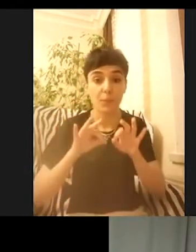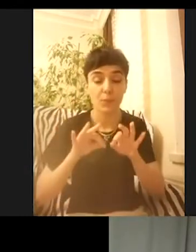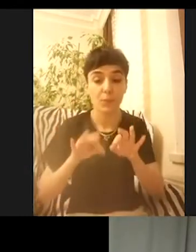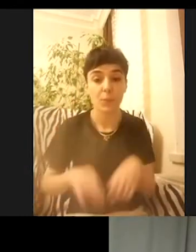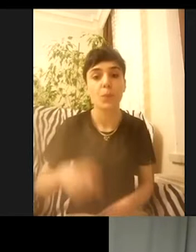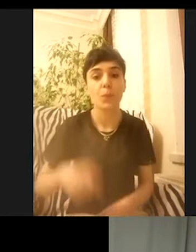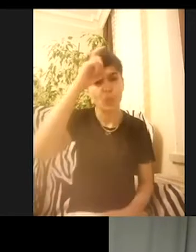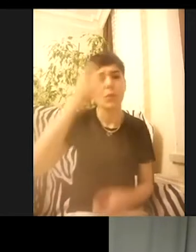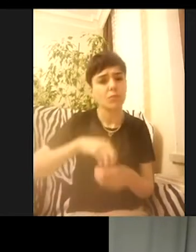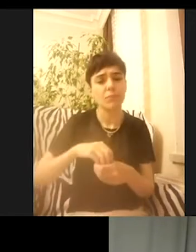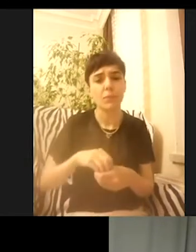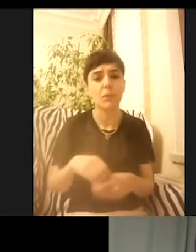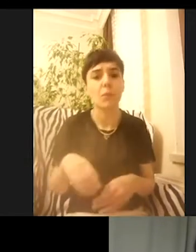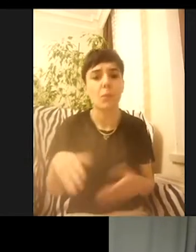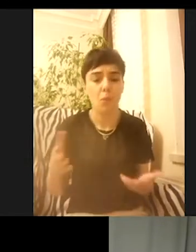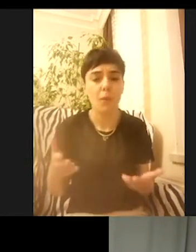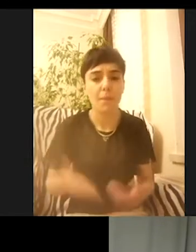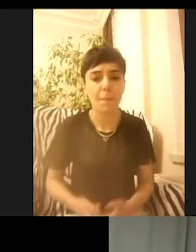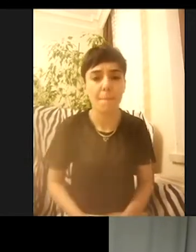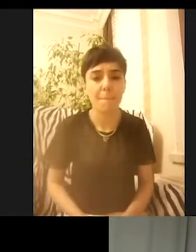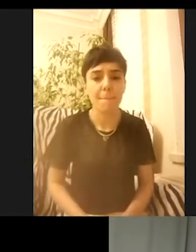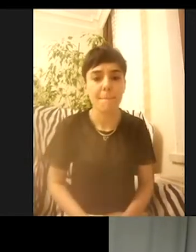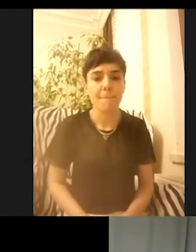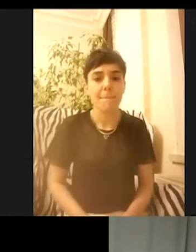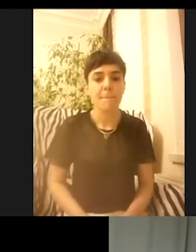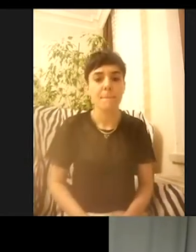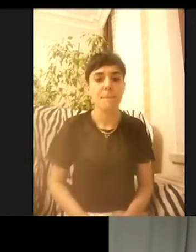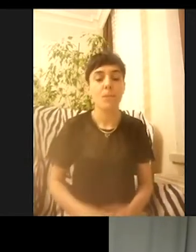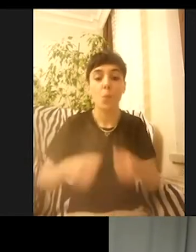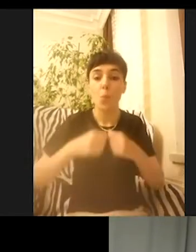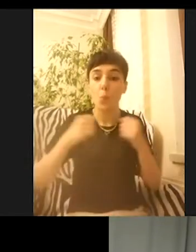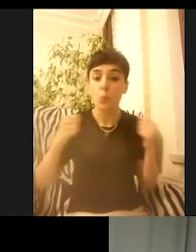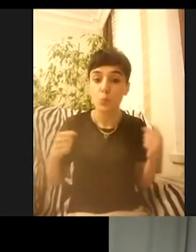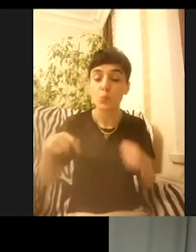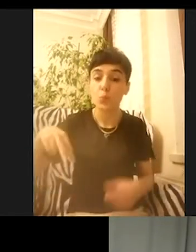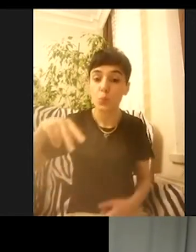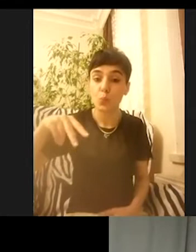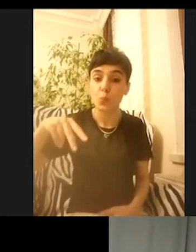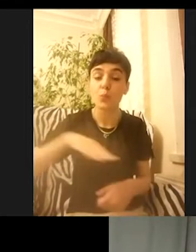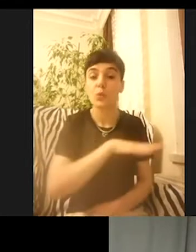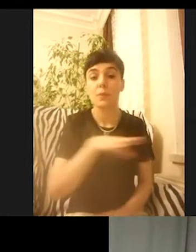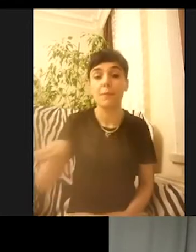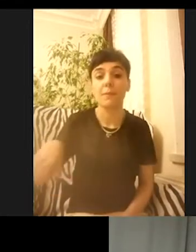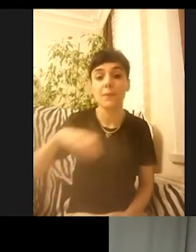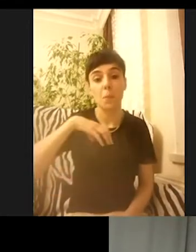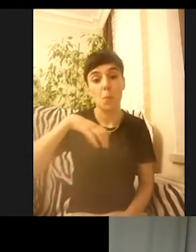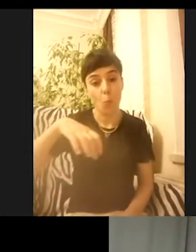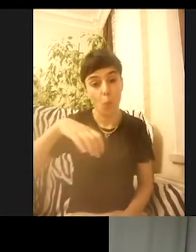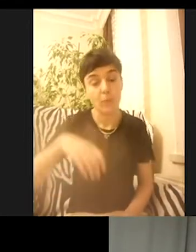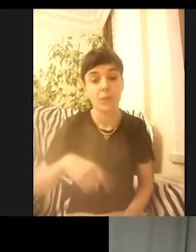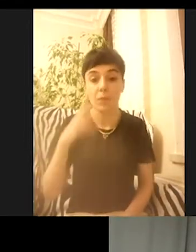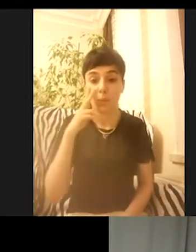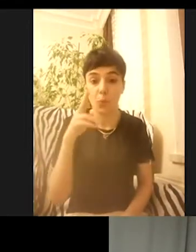democratic example for everyone. So in addition, some of the countries in the Balkans become newly members of